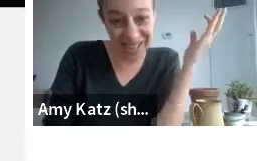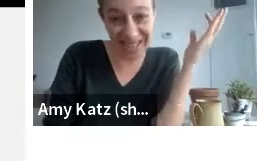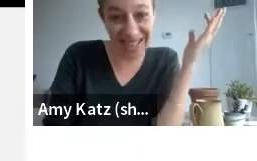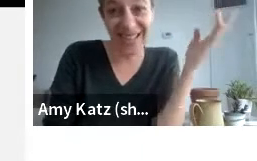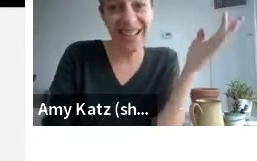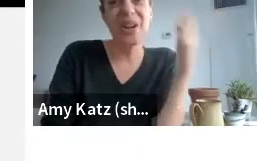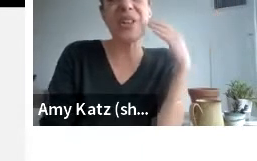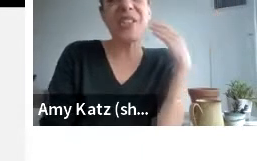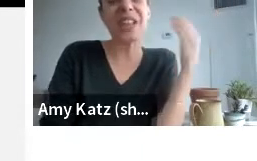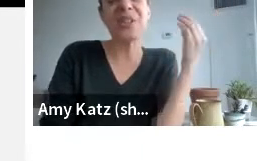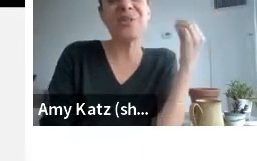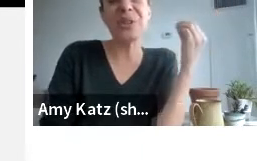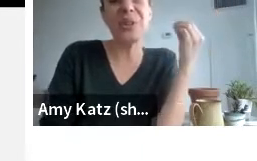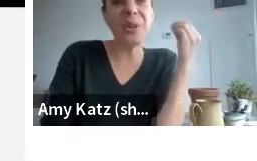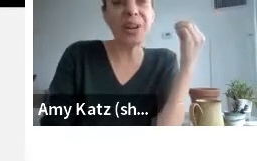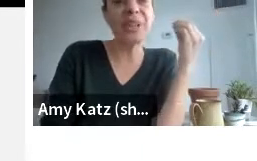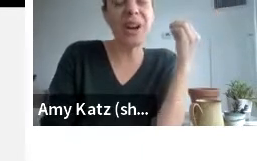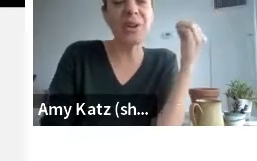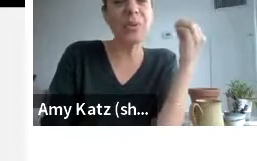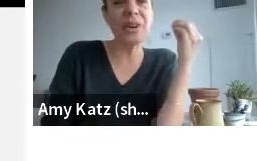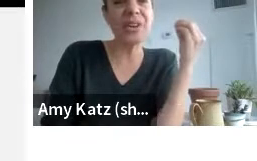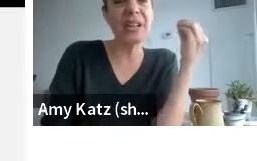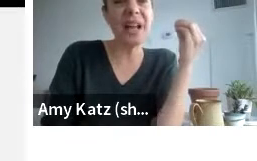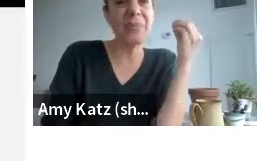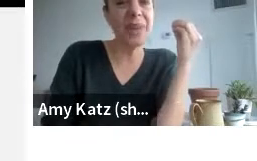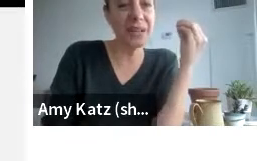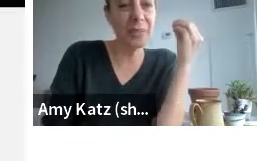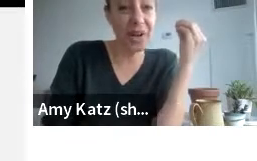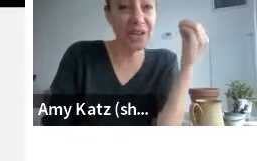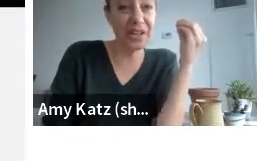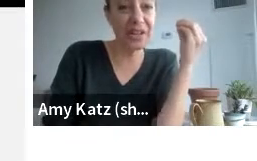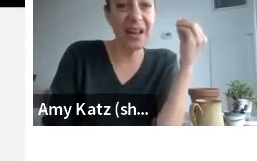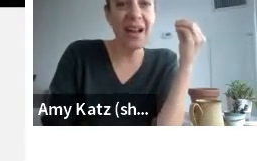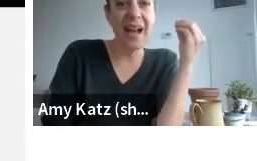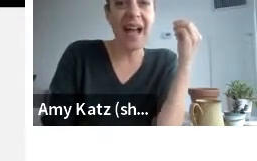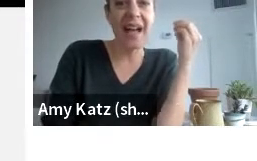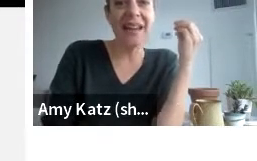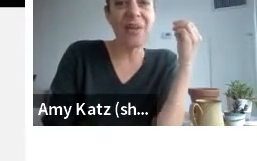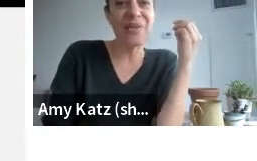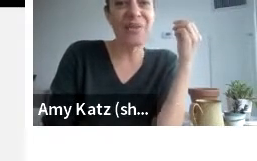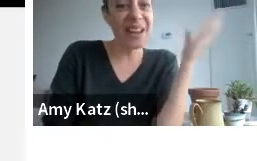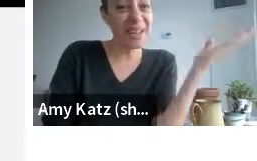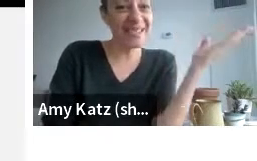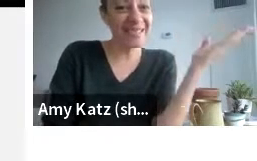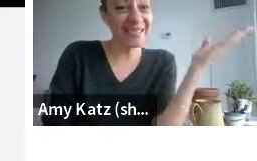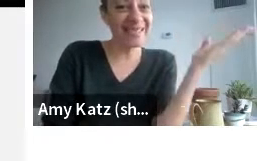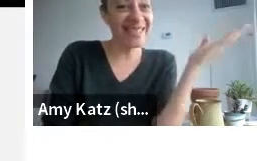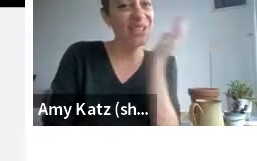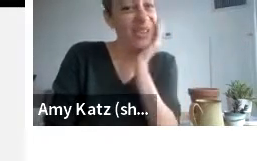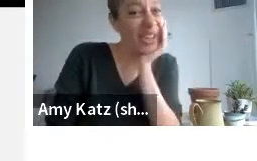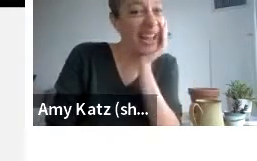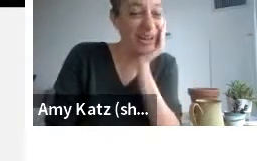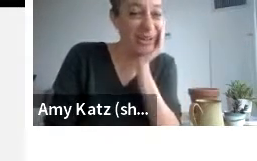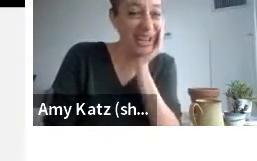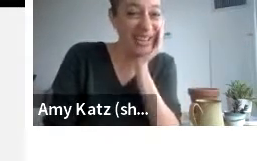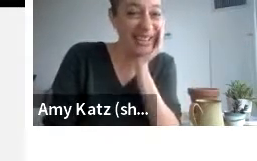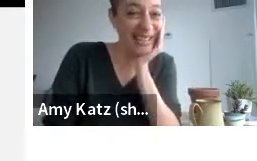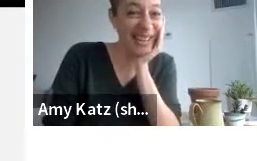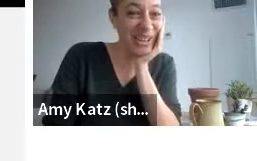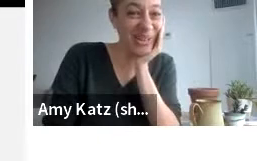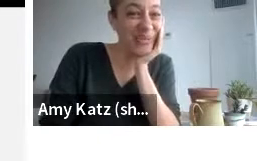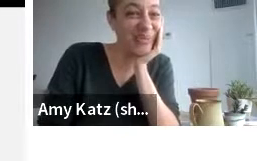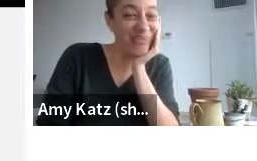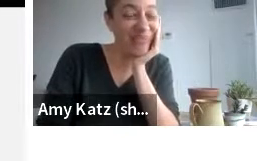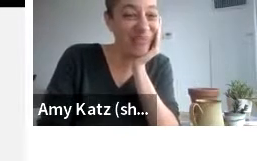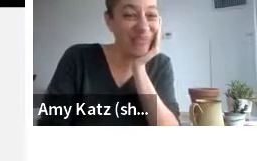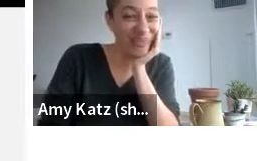in the checklist. We thank you for your incredibly hard work and inspiration. And now over to Amy to show you the actual checklist.